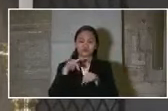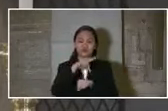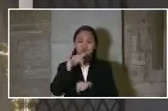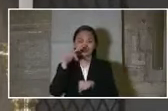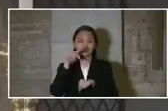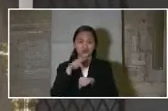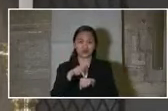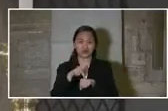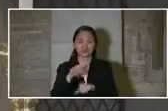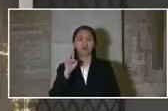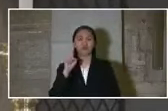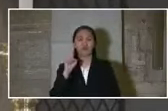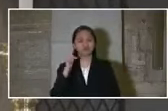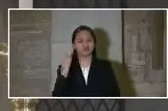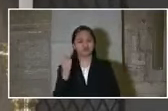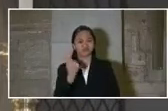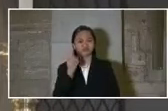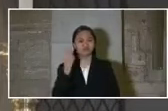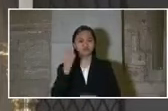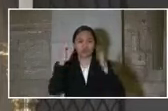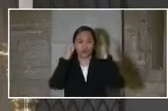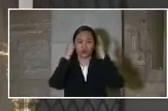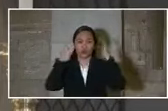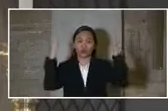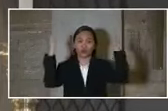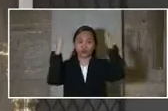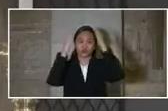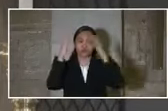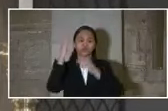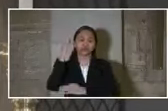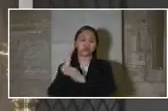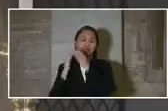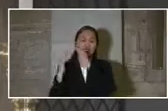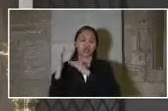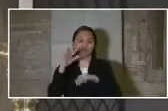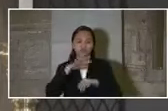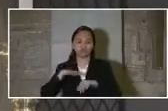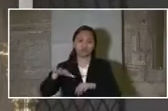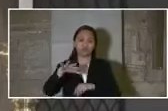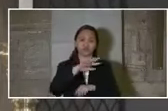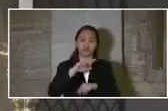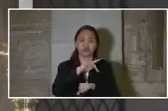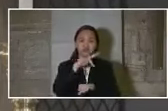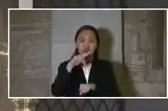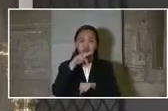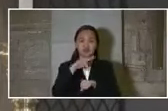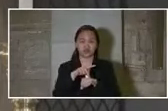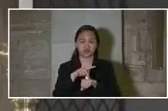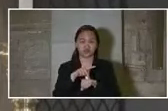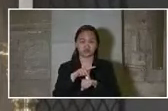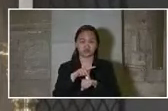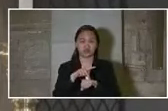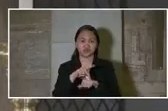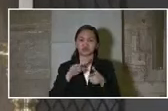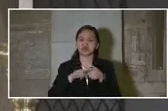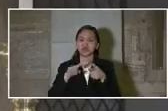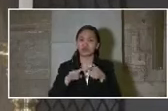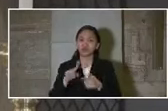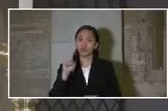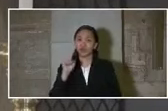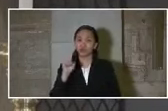No? Isa lang ang obispo dati, sakop na niya ang buong Pilipinas. At isa lang